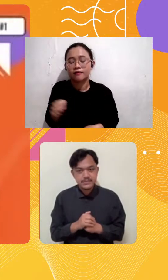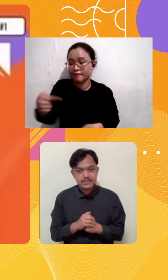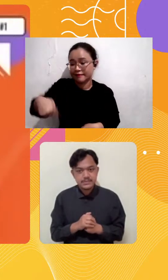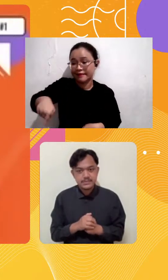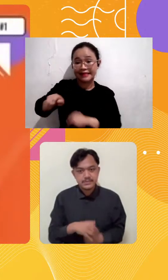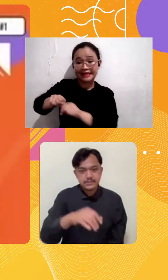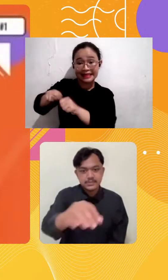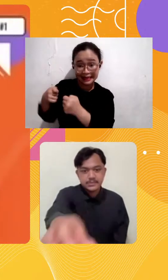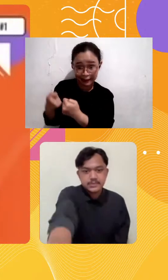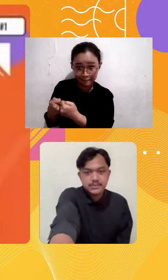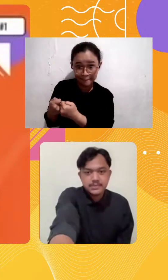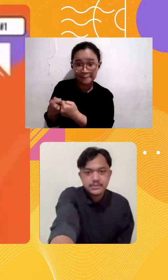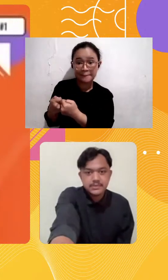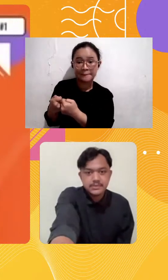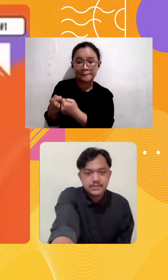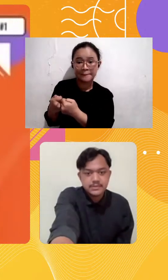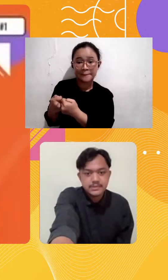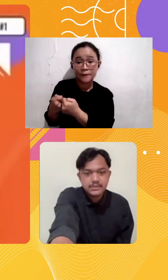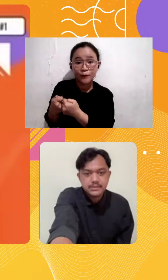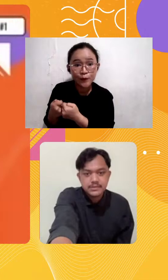to